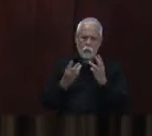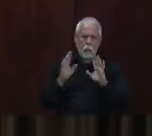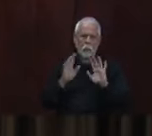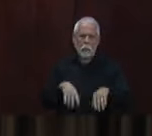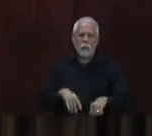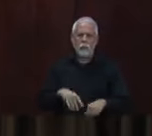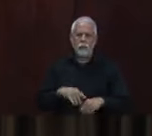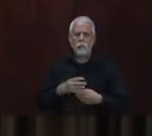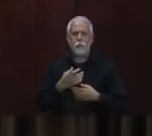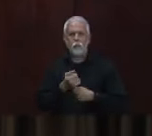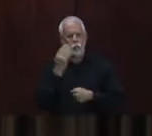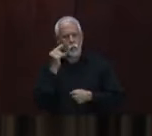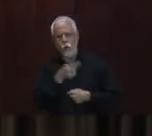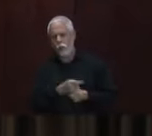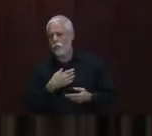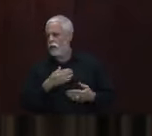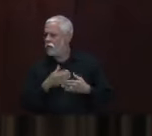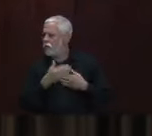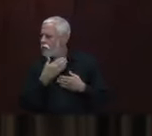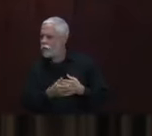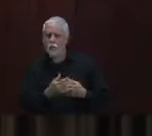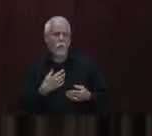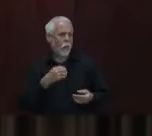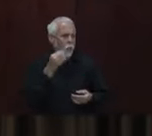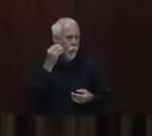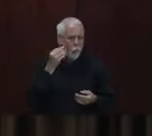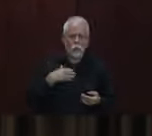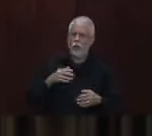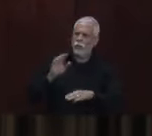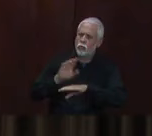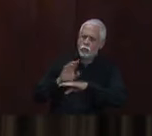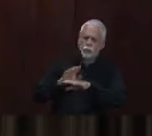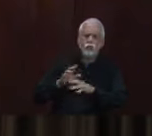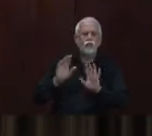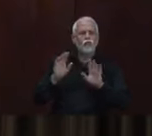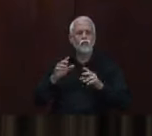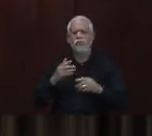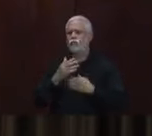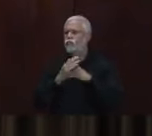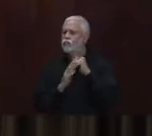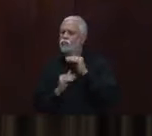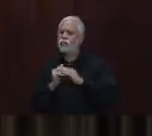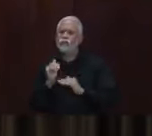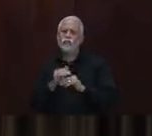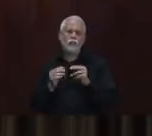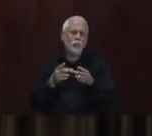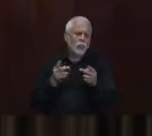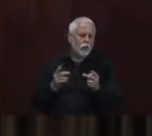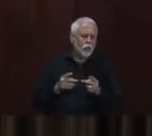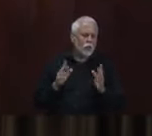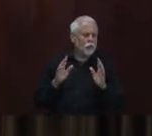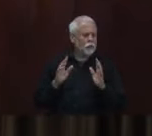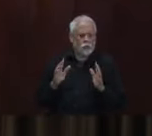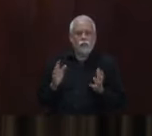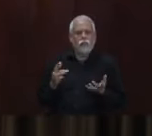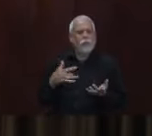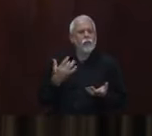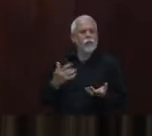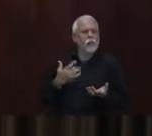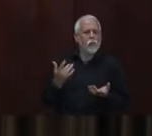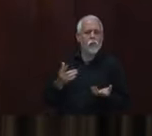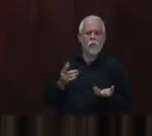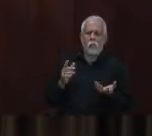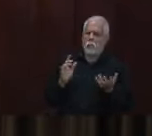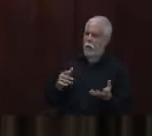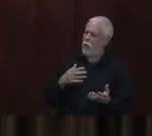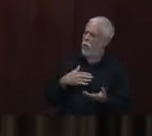that if this is sort of my neighborhood or if this is my church or, you know, whatever place that you're in, that you feel that this